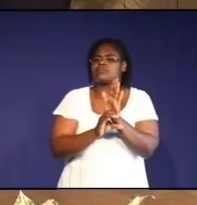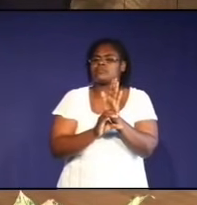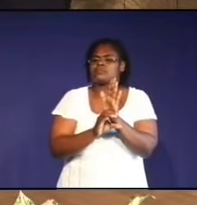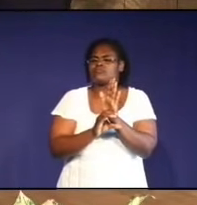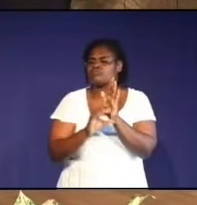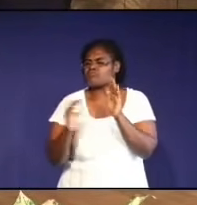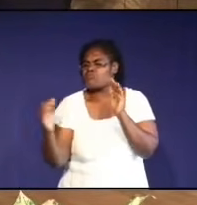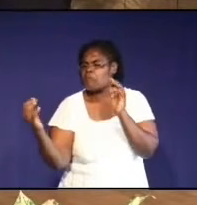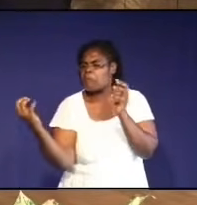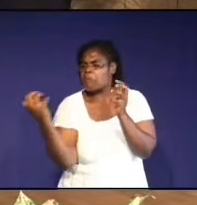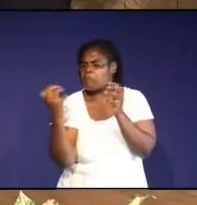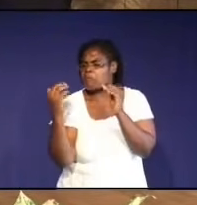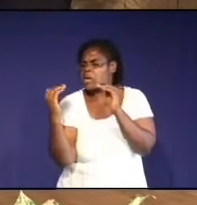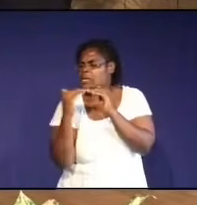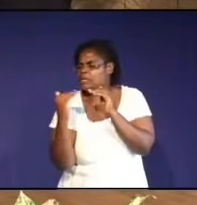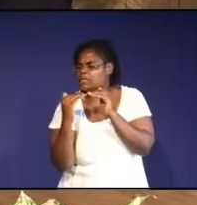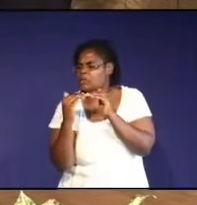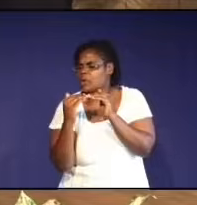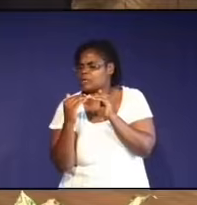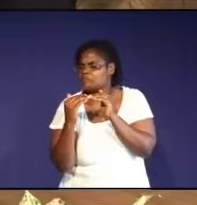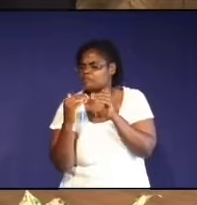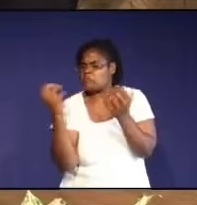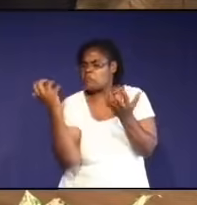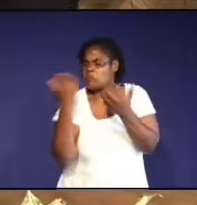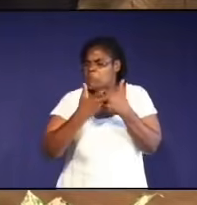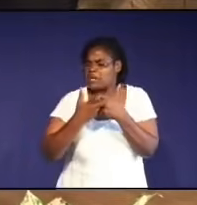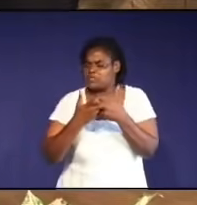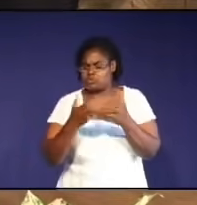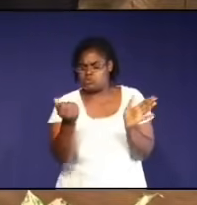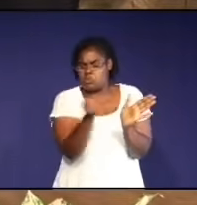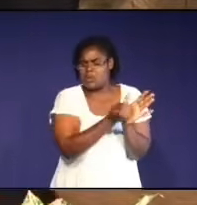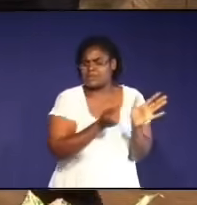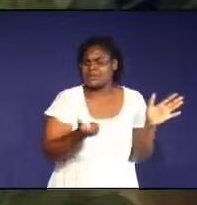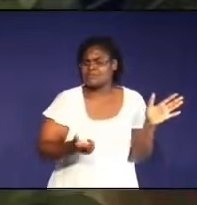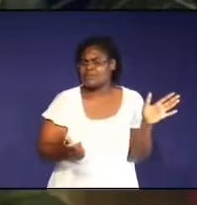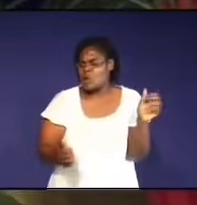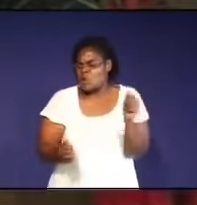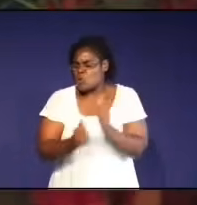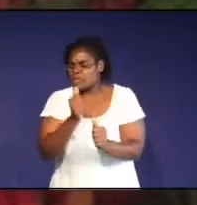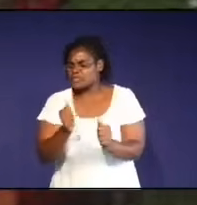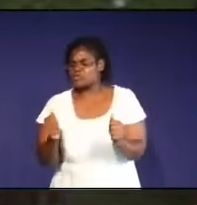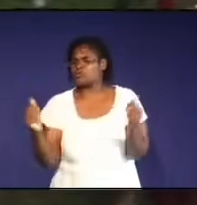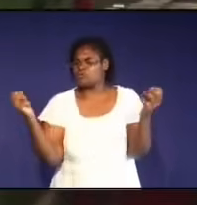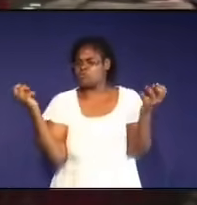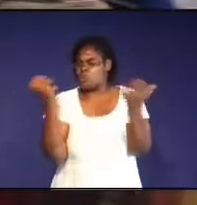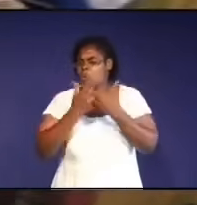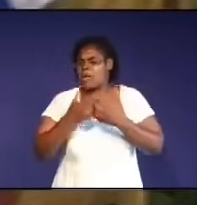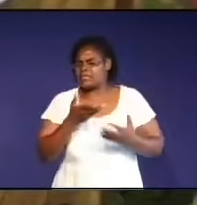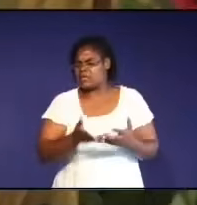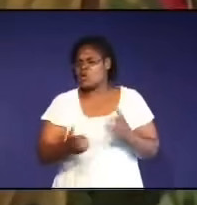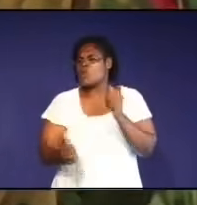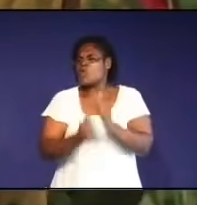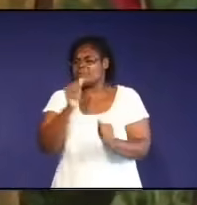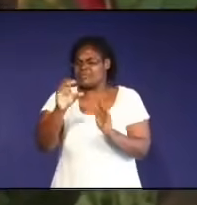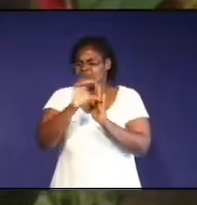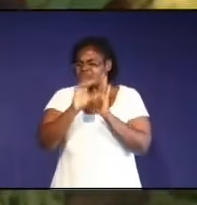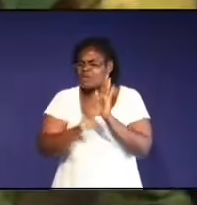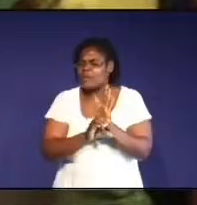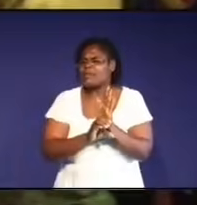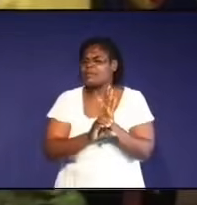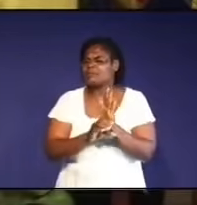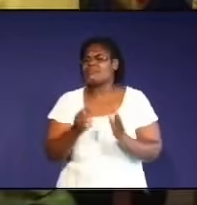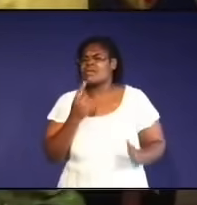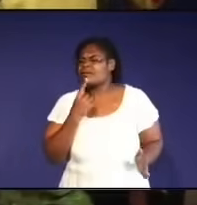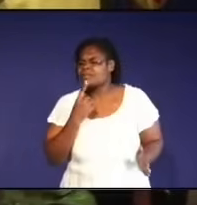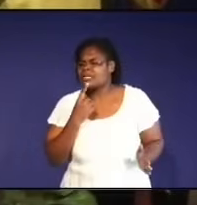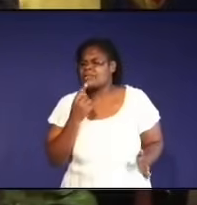equate to a seal? Which would qualify? Which of the commandments can tell me